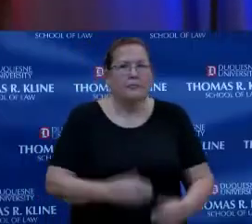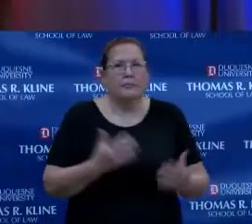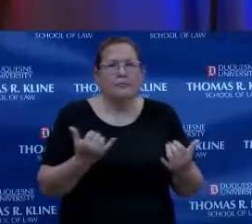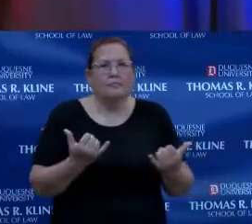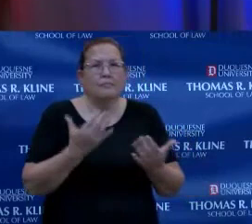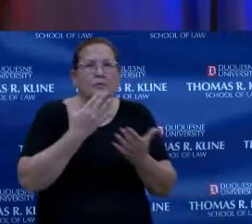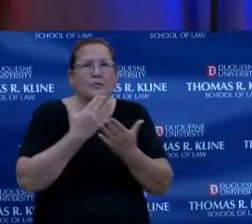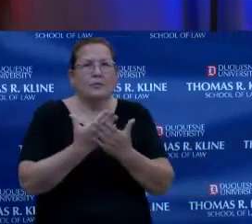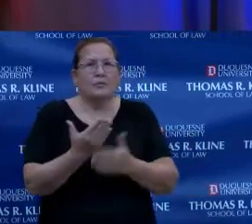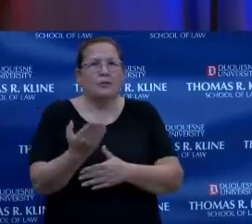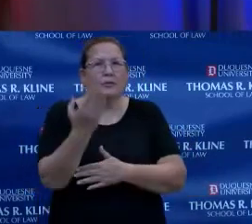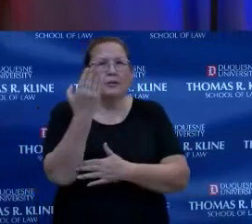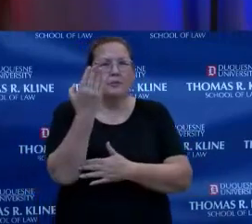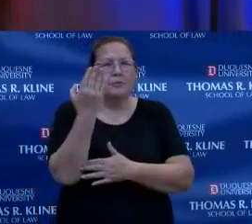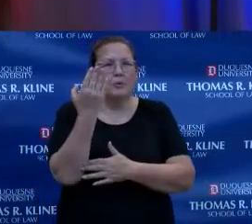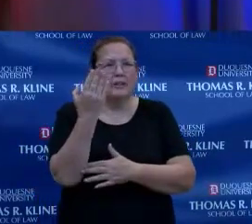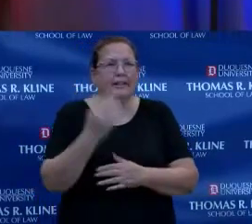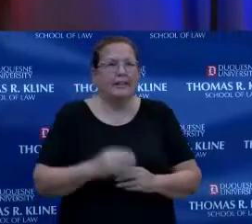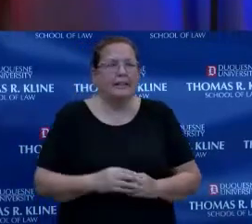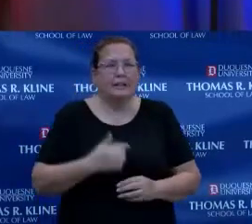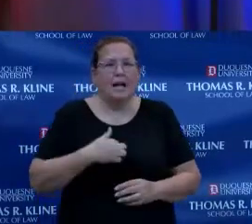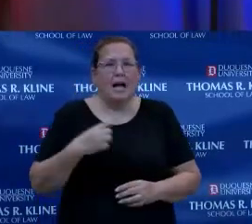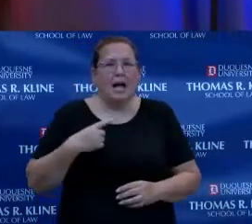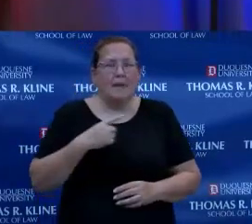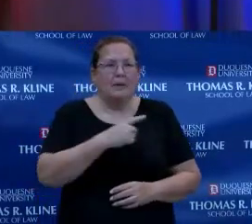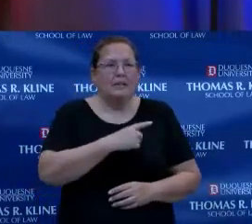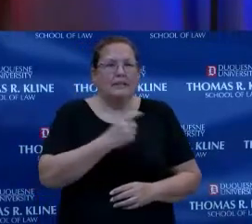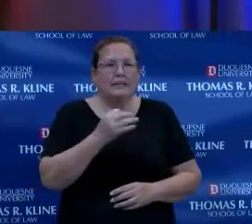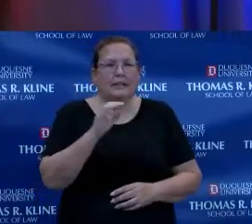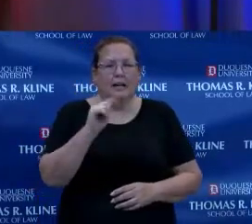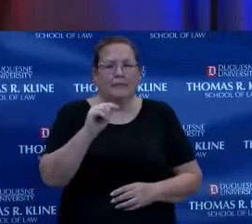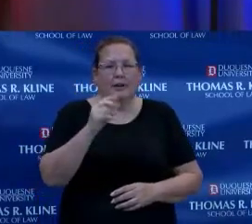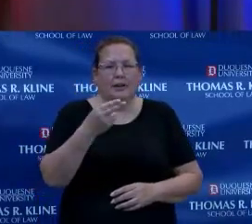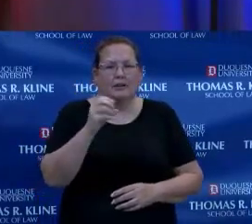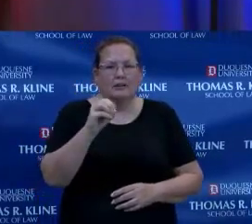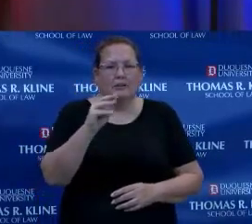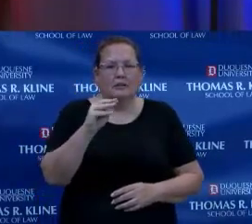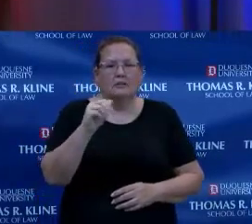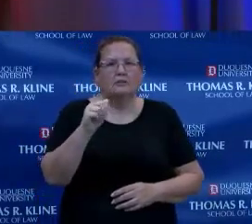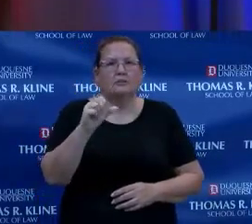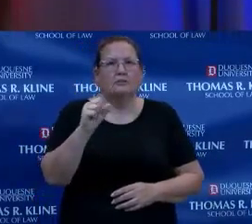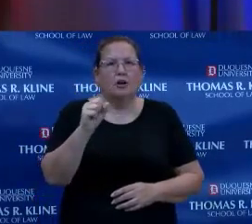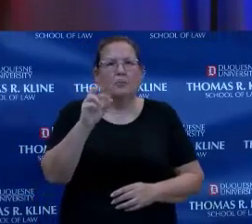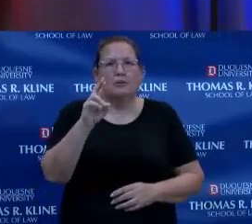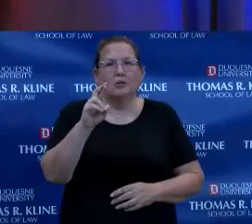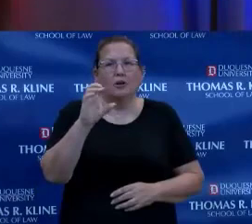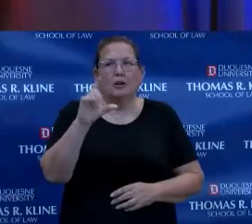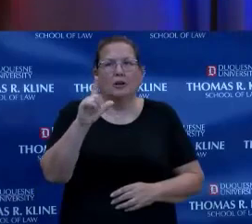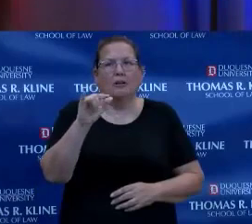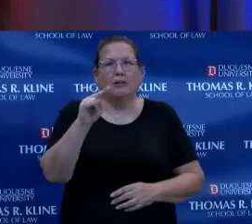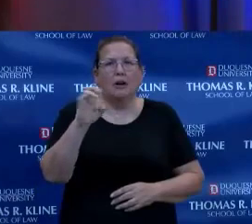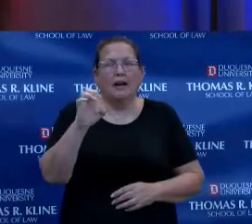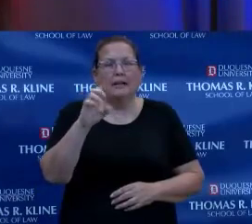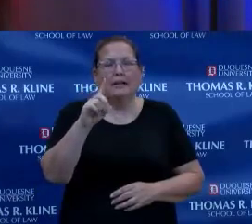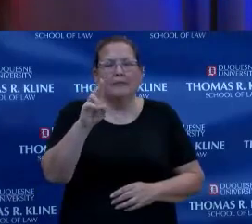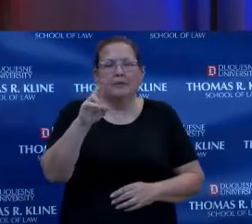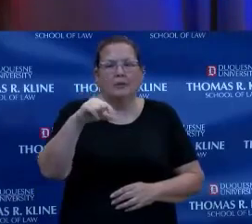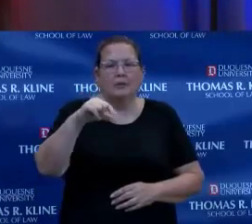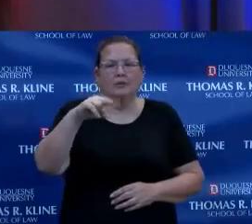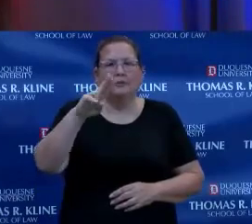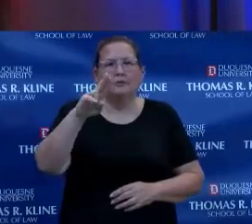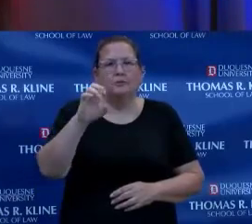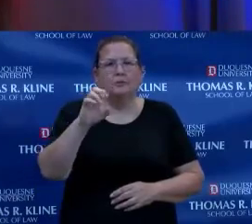morning. I'm April Barton, Dean of the Thomas R. Kline School of Law of Duquesne University. It is